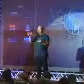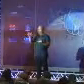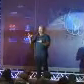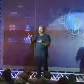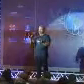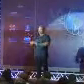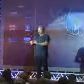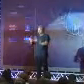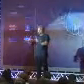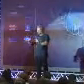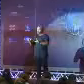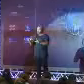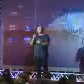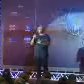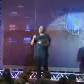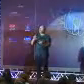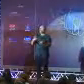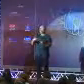Raspberry Pi.